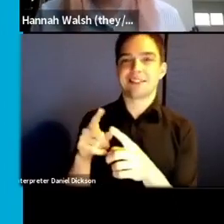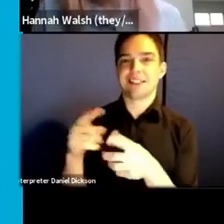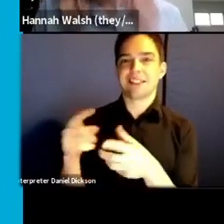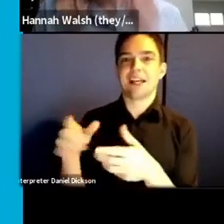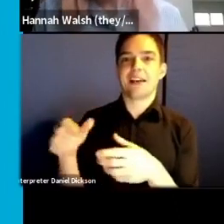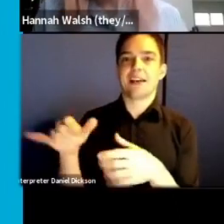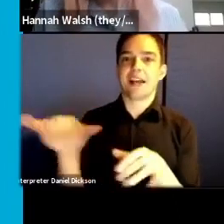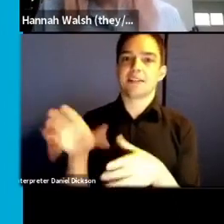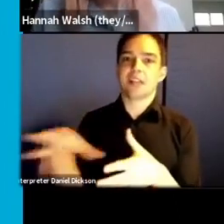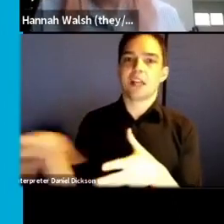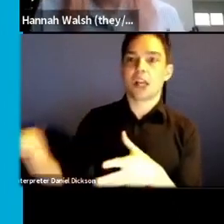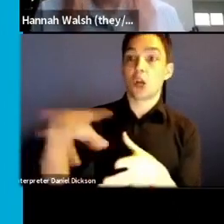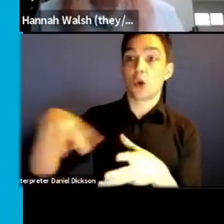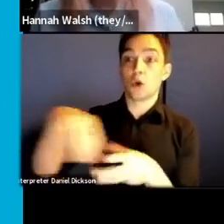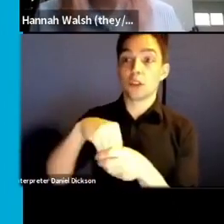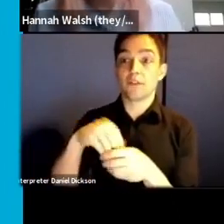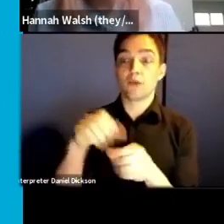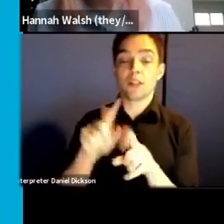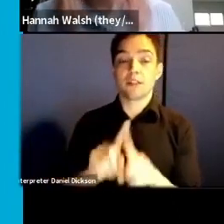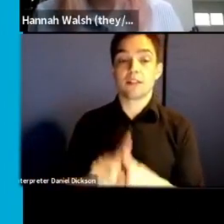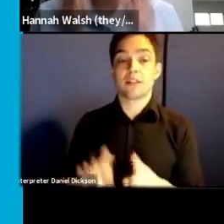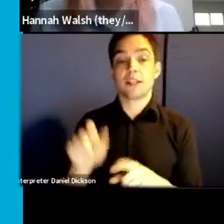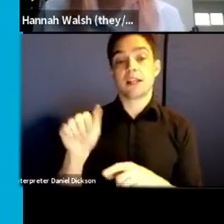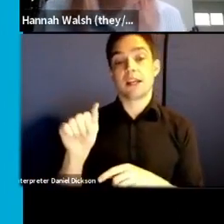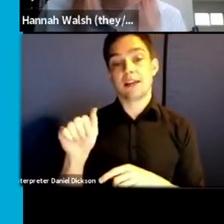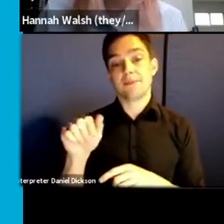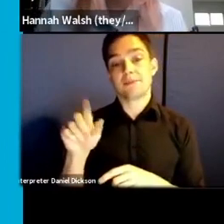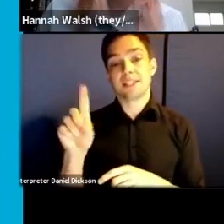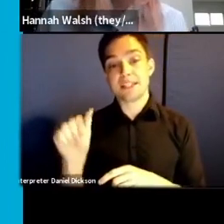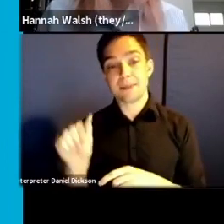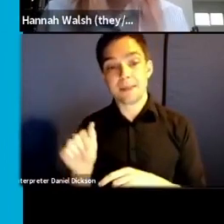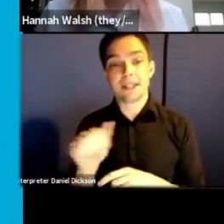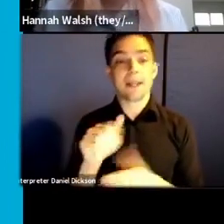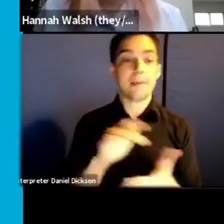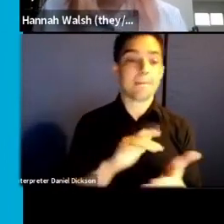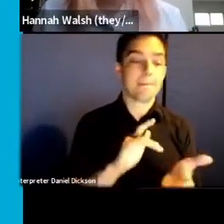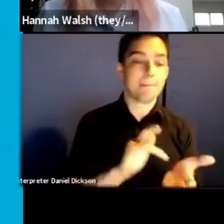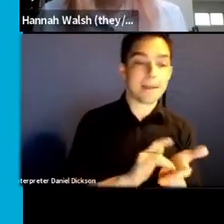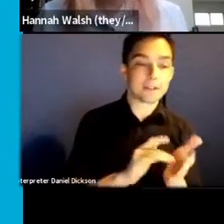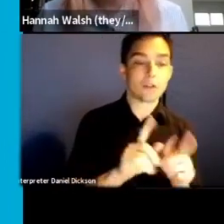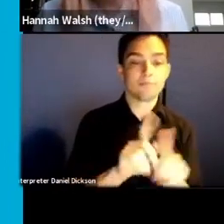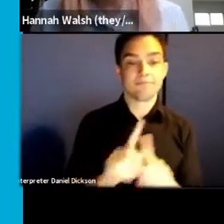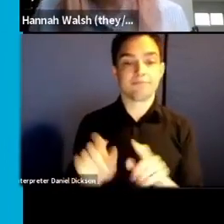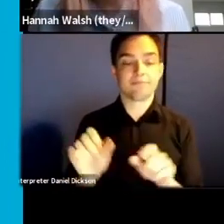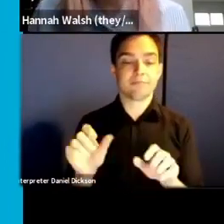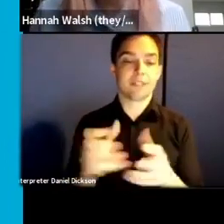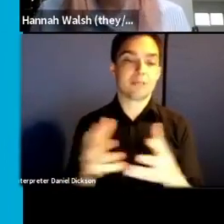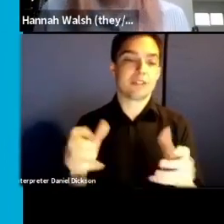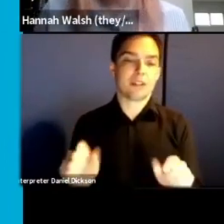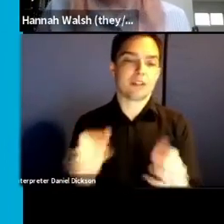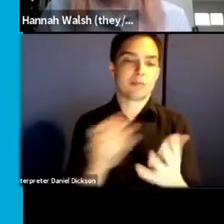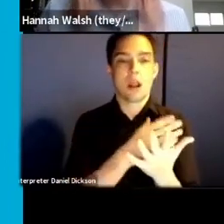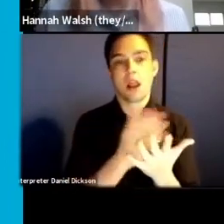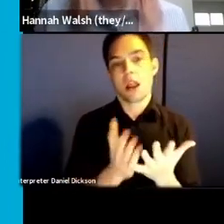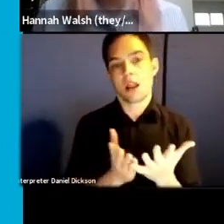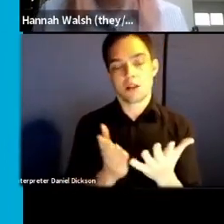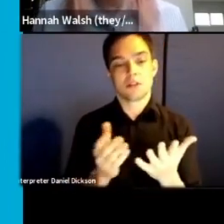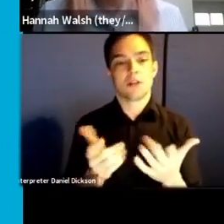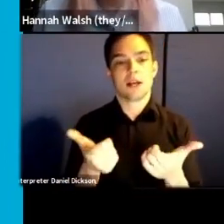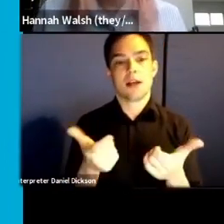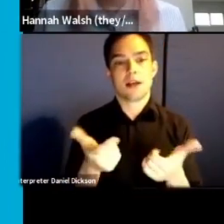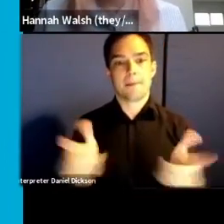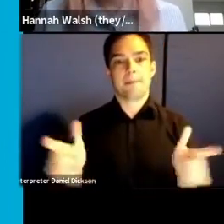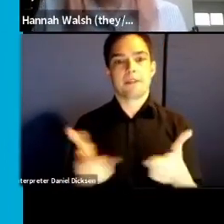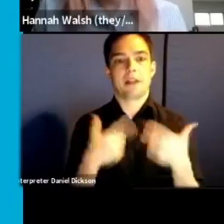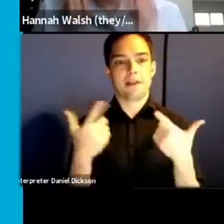as many disabilities, medical conditions as possible. So essentially, a major life activity can